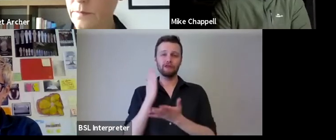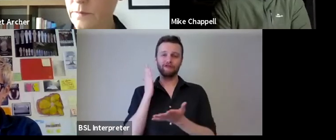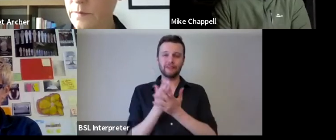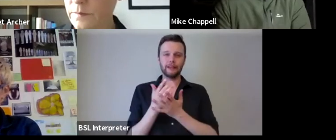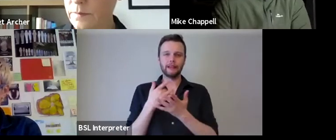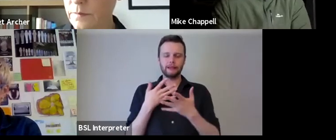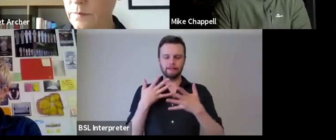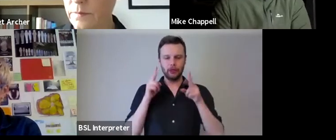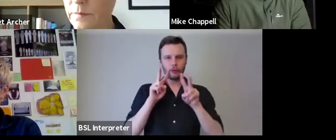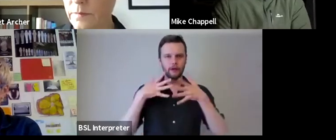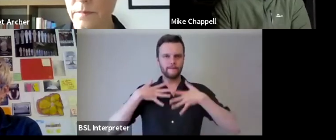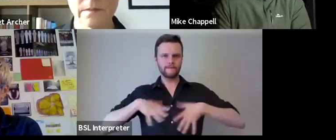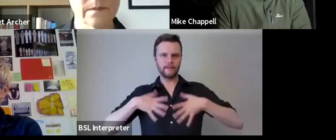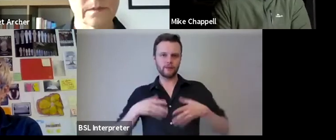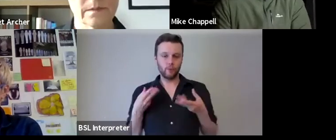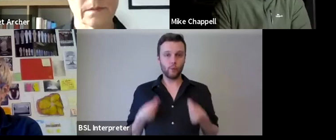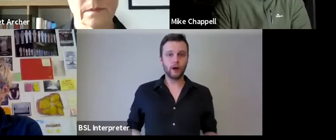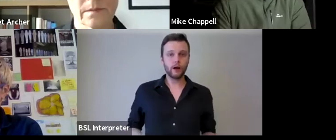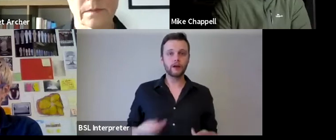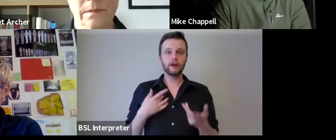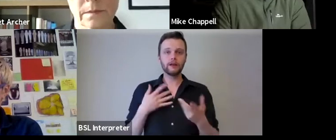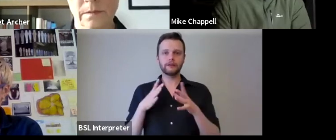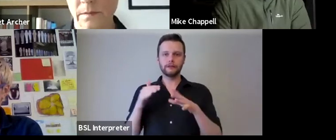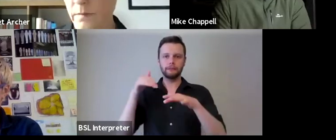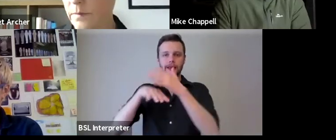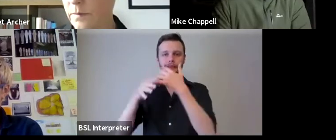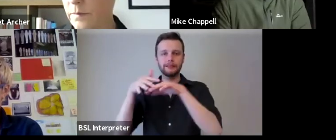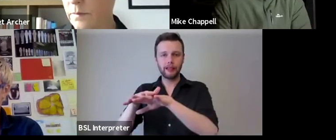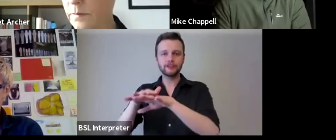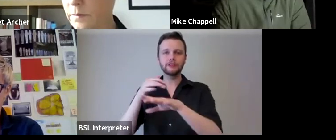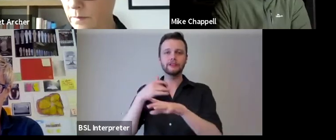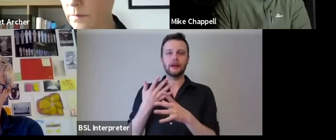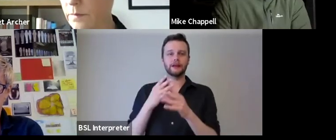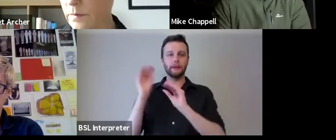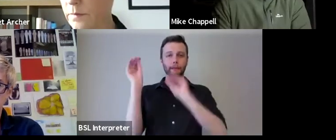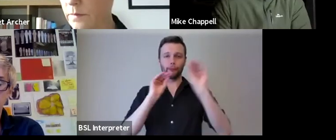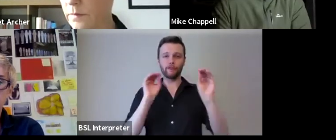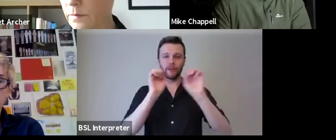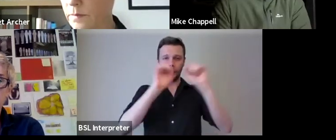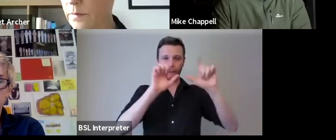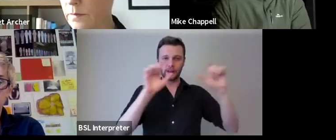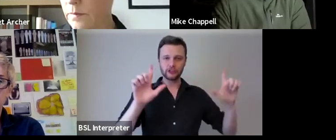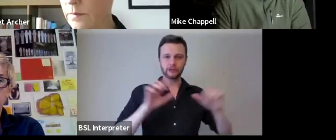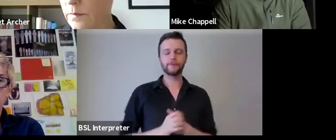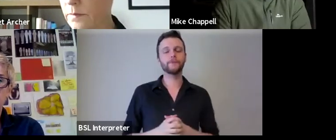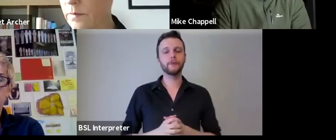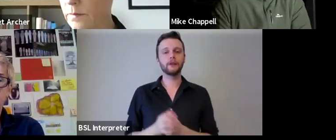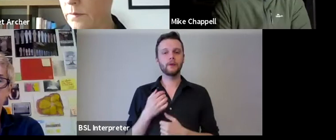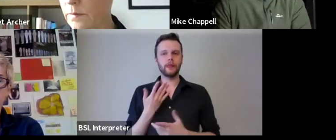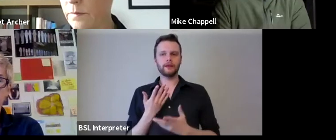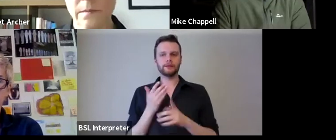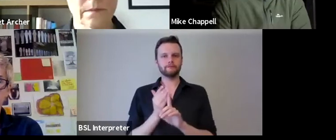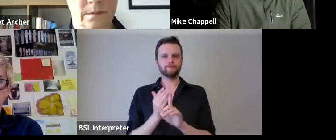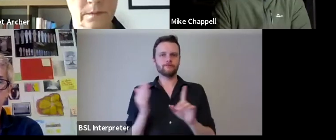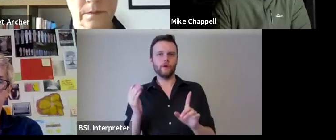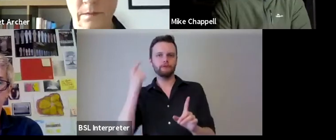of fashion wearables, hybrid installations, and moving image, which for me serve as a kind of site for